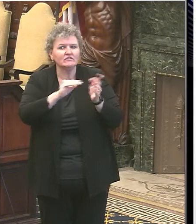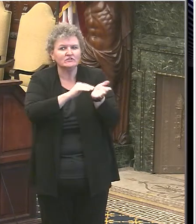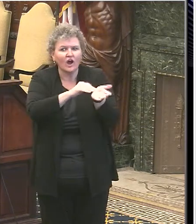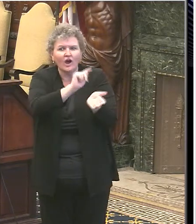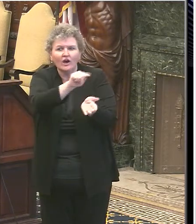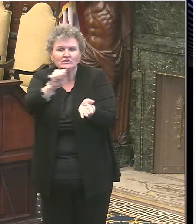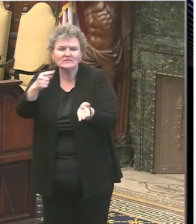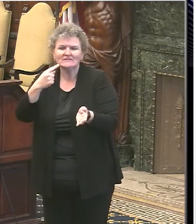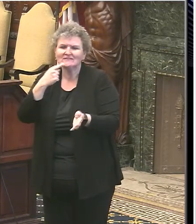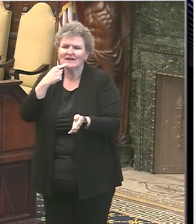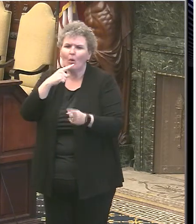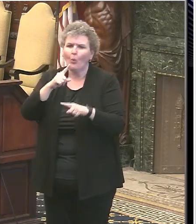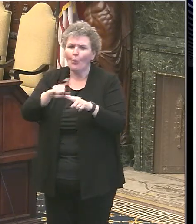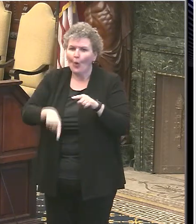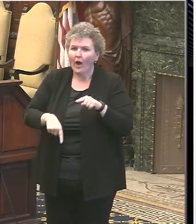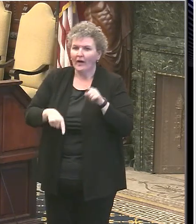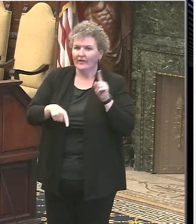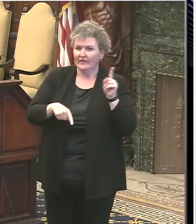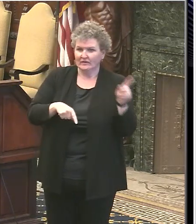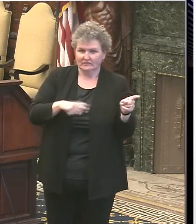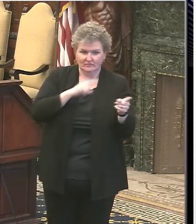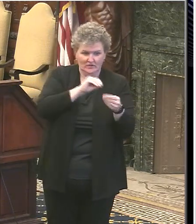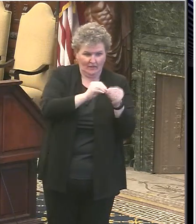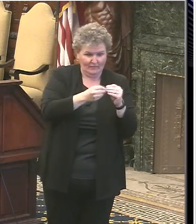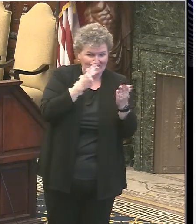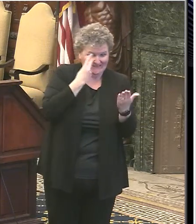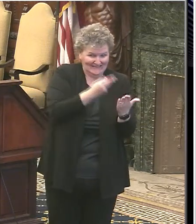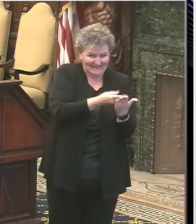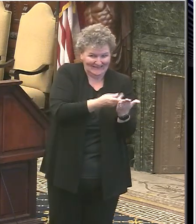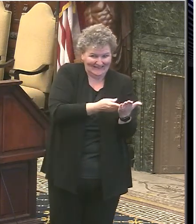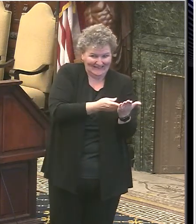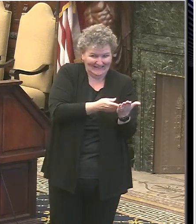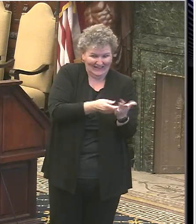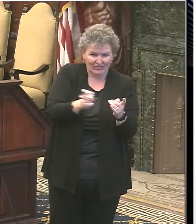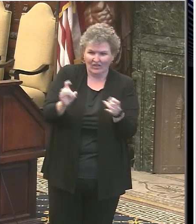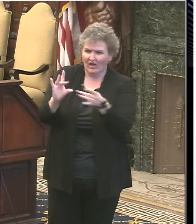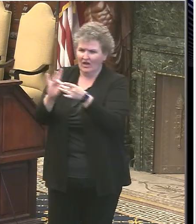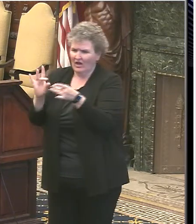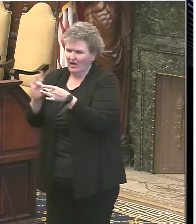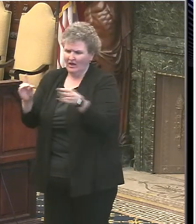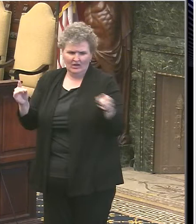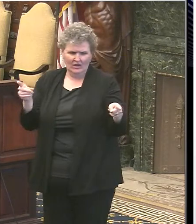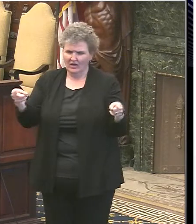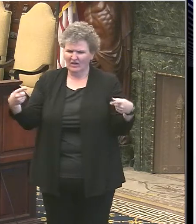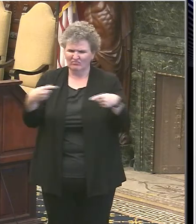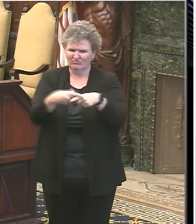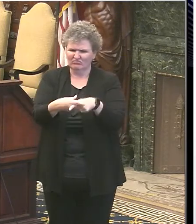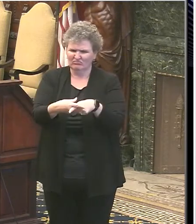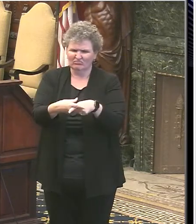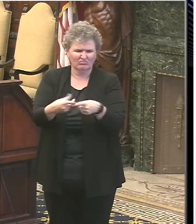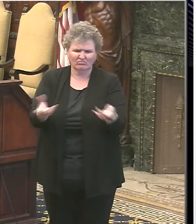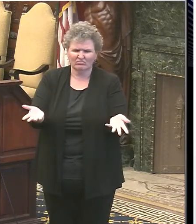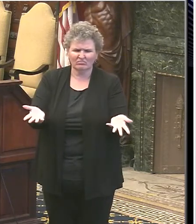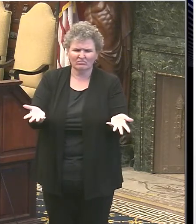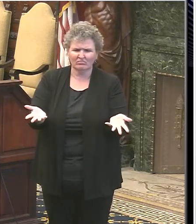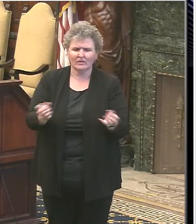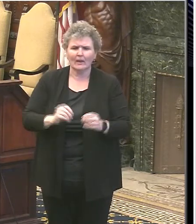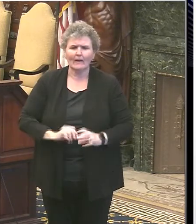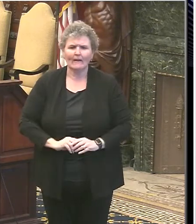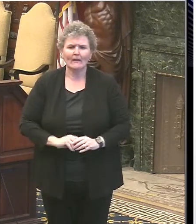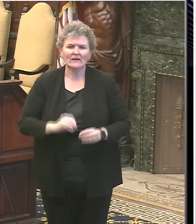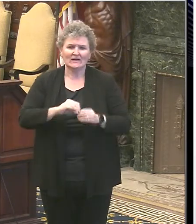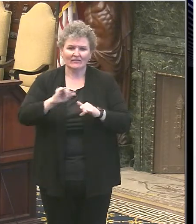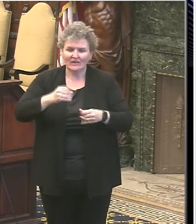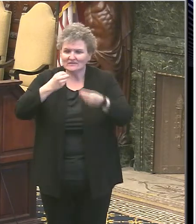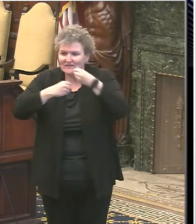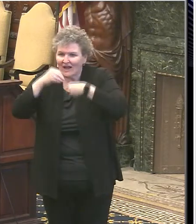necessarily support that, or it's that as well as the things like indoor dining that we had talked